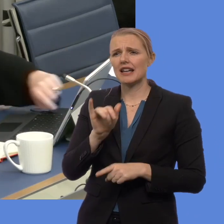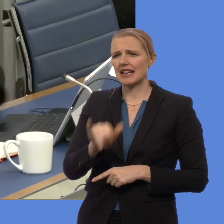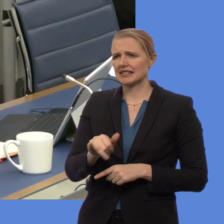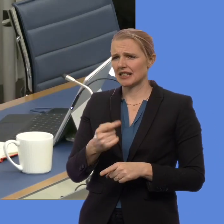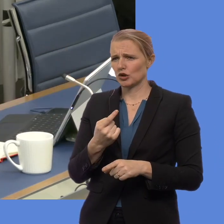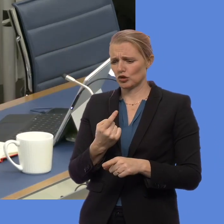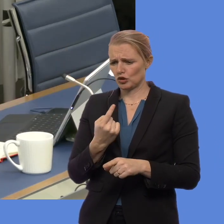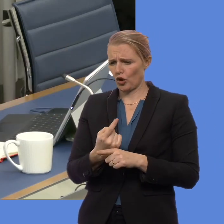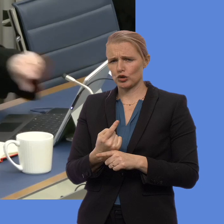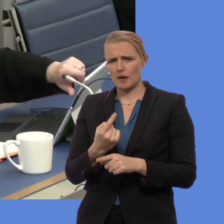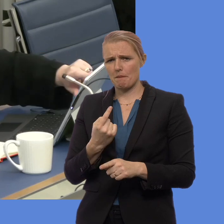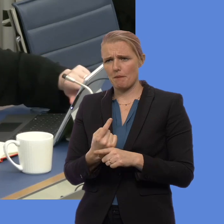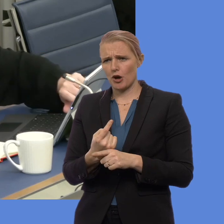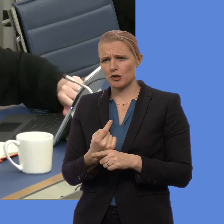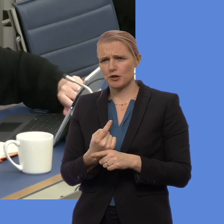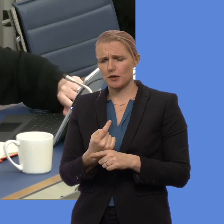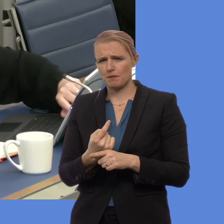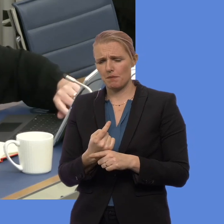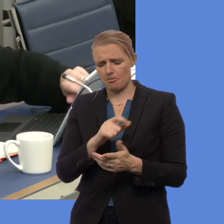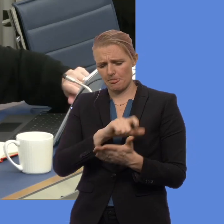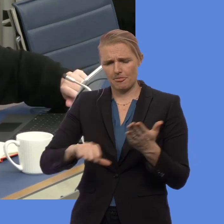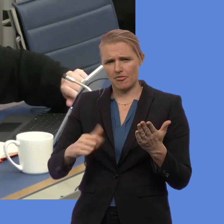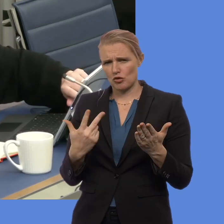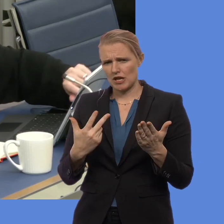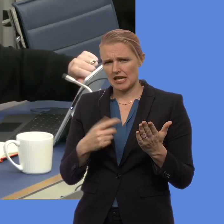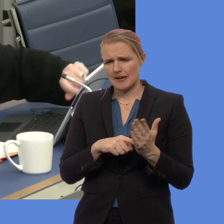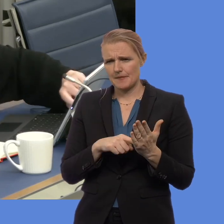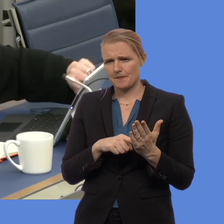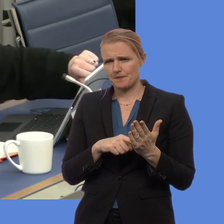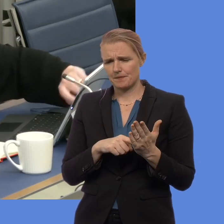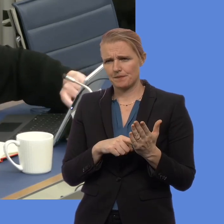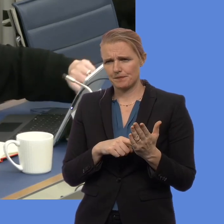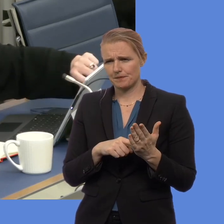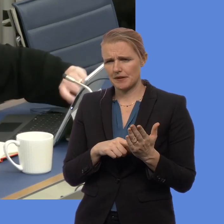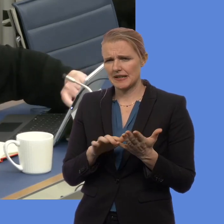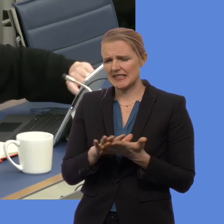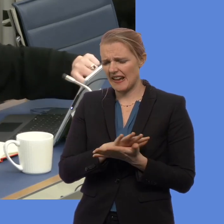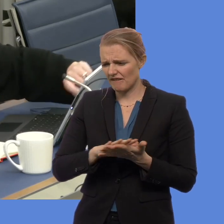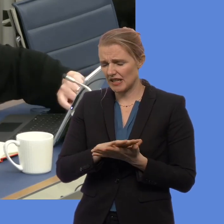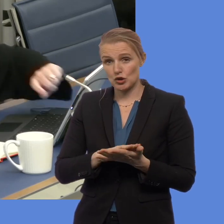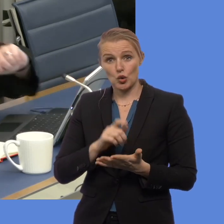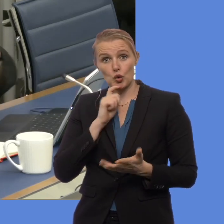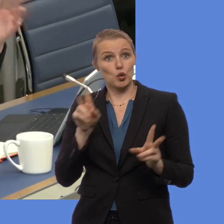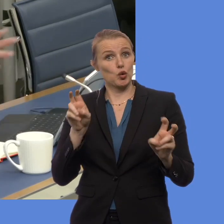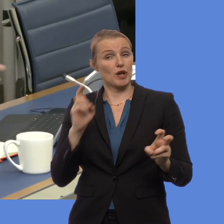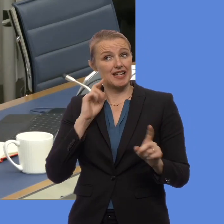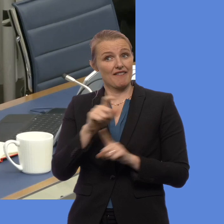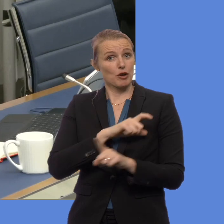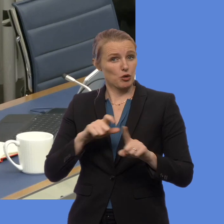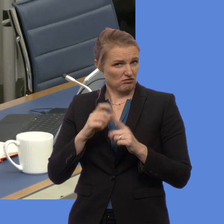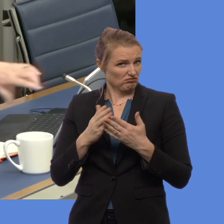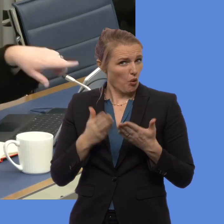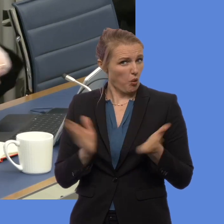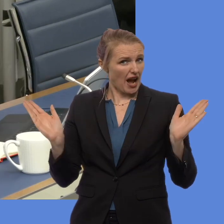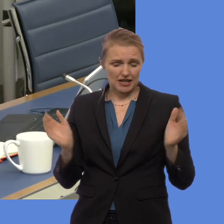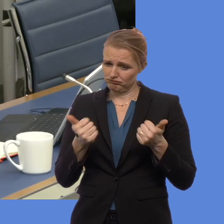the definition of it's not 3. It's the definition of who's the deaf community is very wide, which is